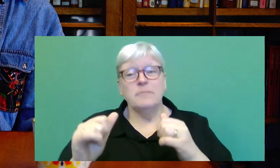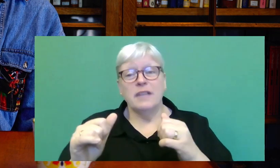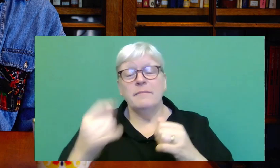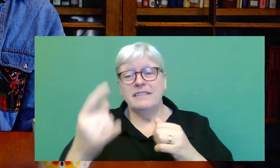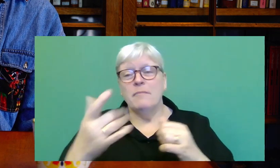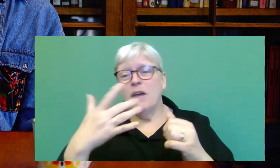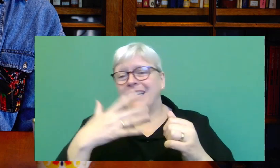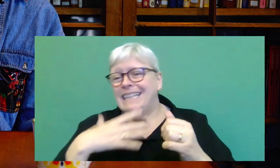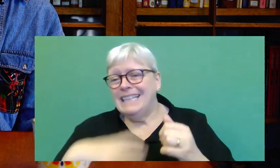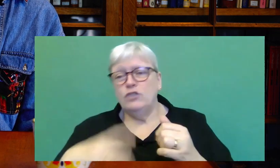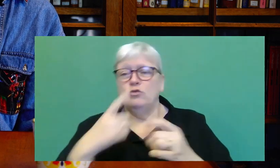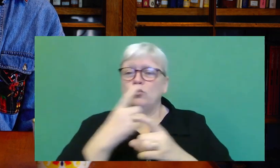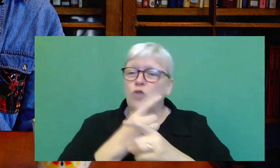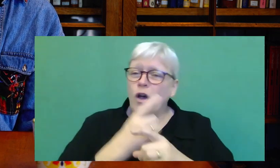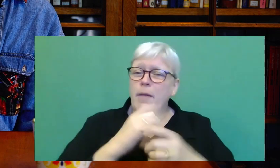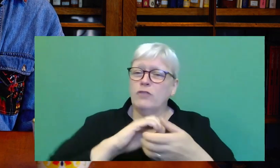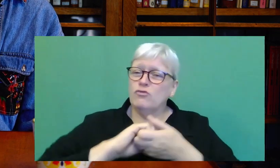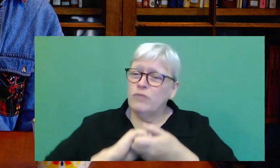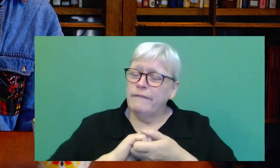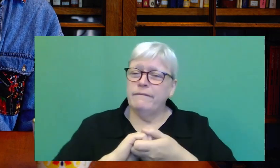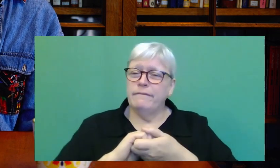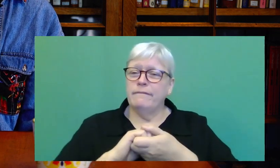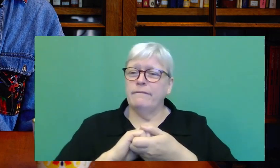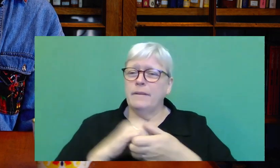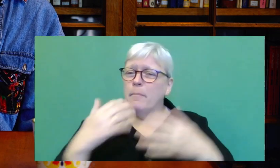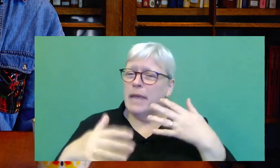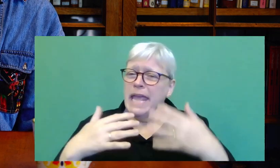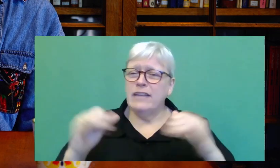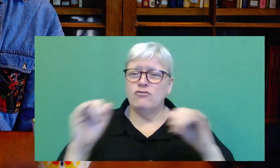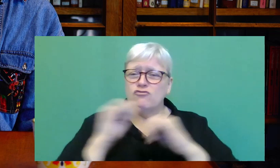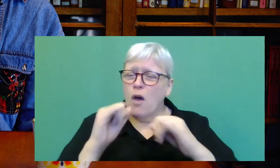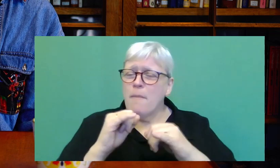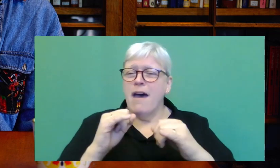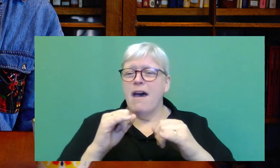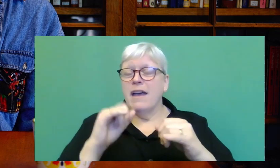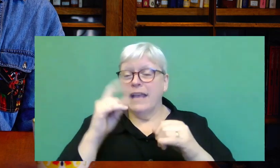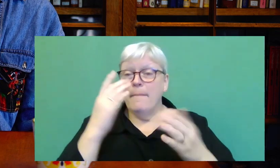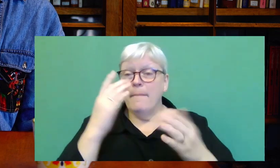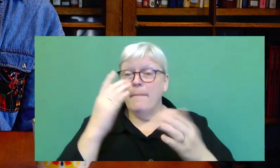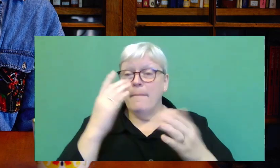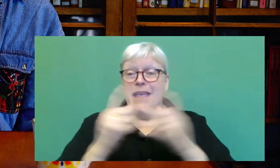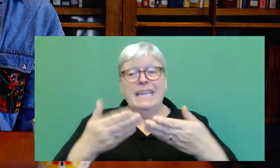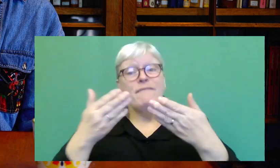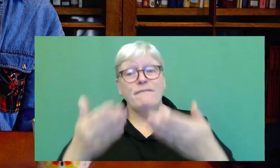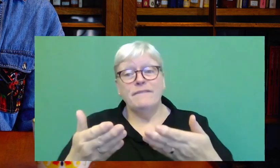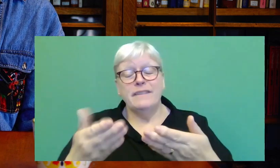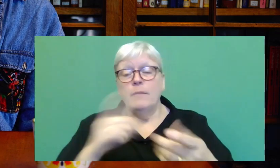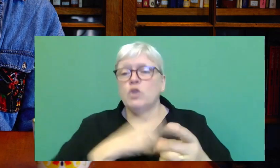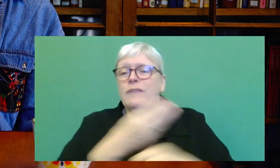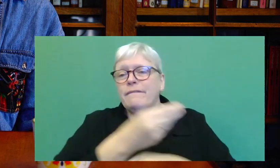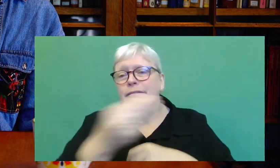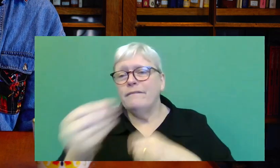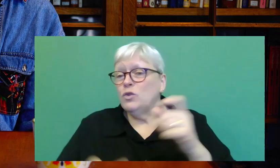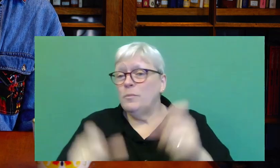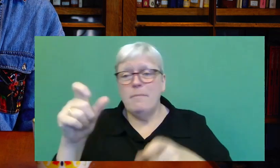about pain and trauma and understanding, because so few people, either by